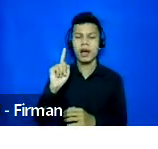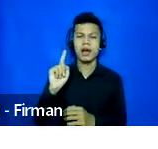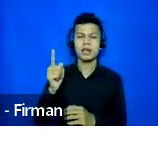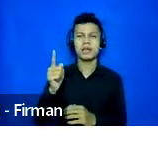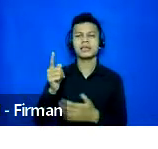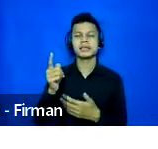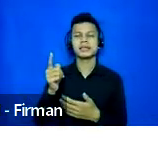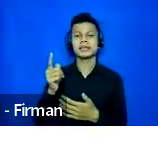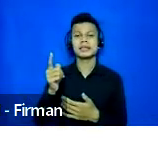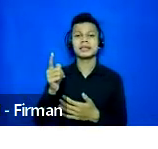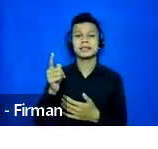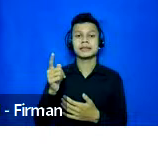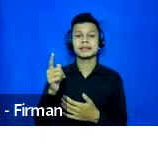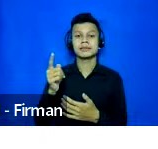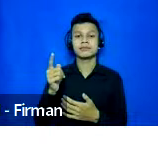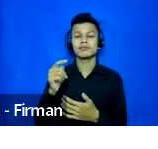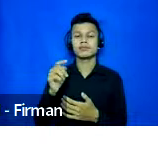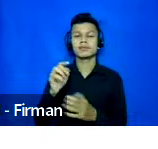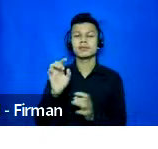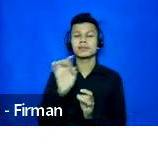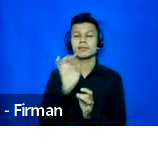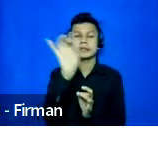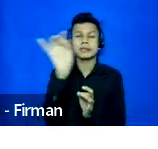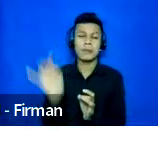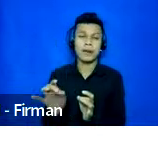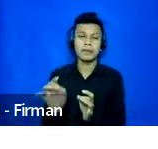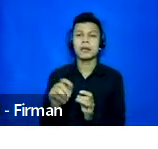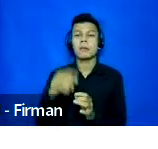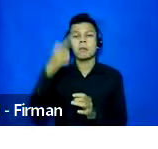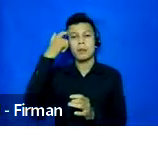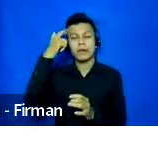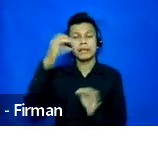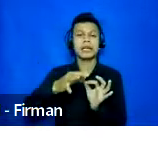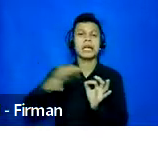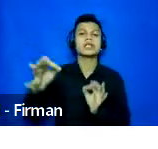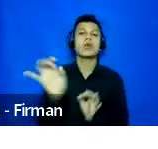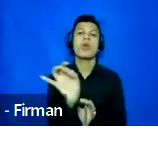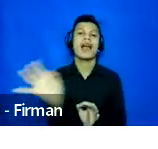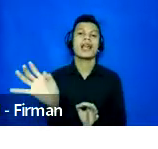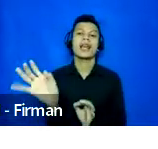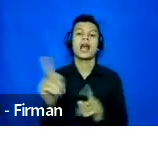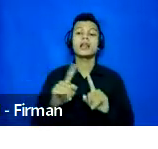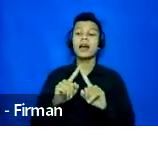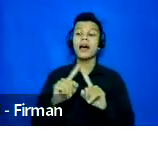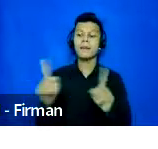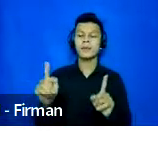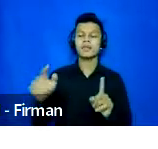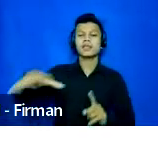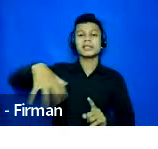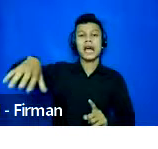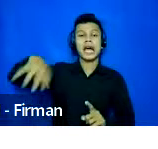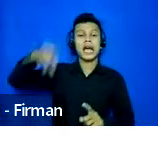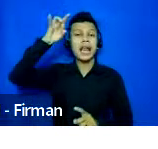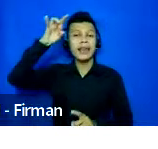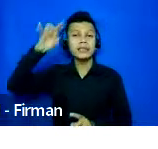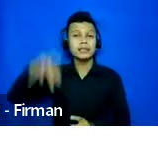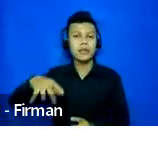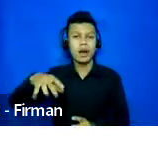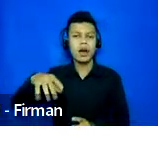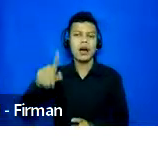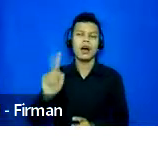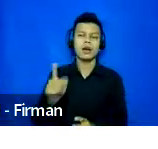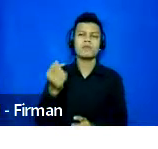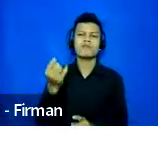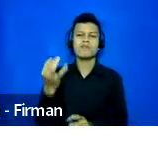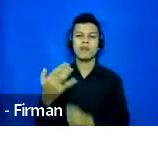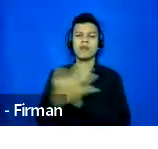learning. But especially in rural areas, there are several countries where there's a large share